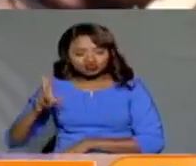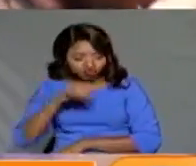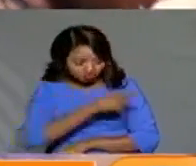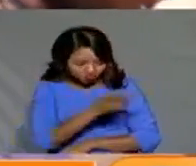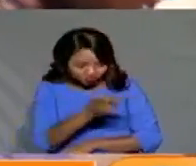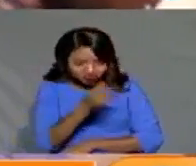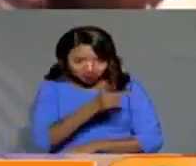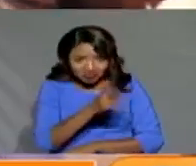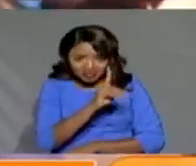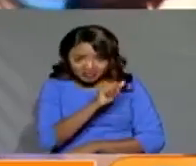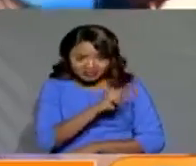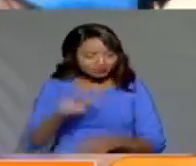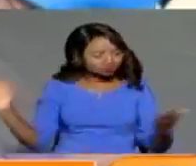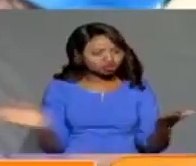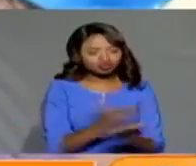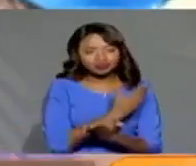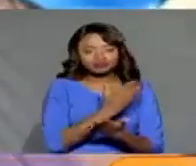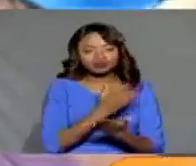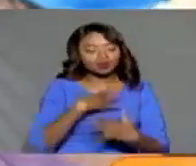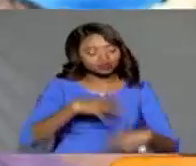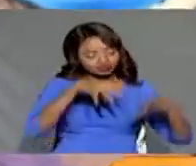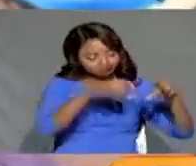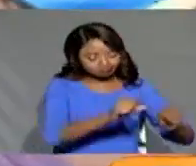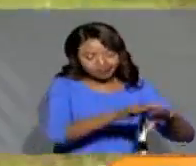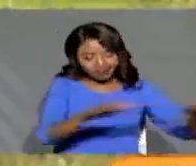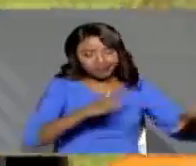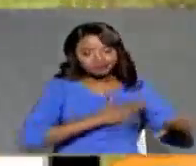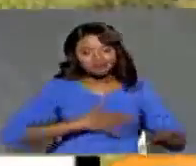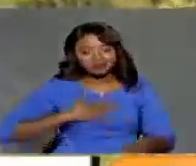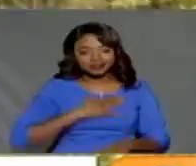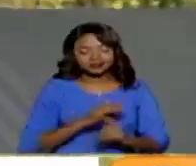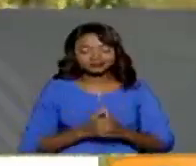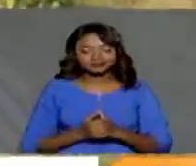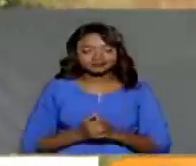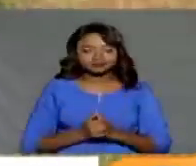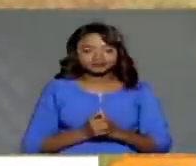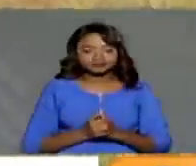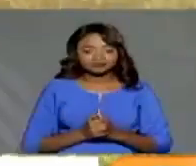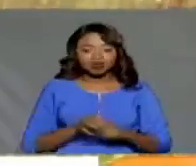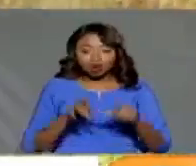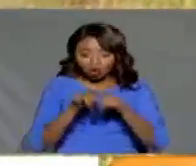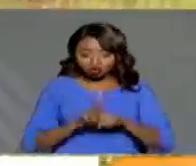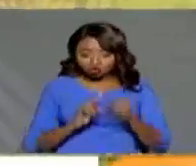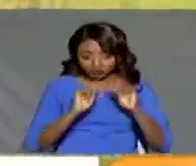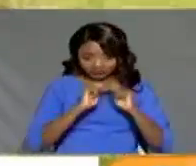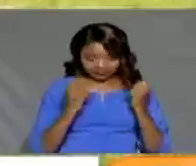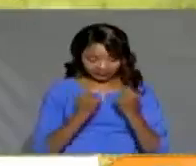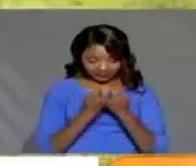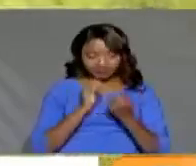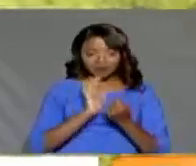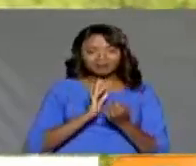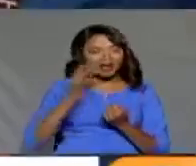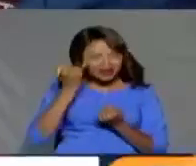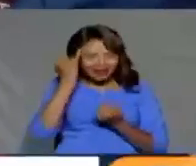sisi tuishi mashamba ya babu zetu kwa salama salamini. Calls to the members of the technical team that recommended changes to the two